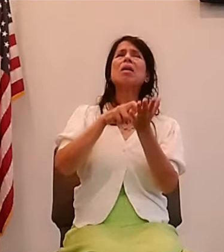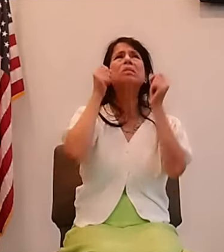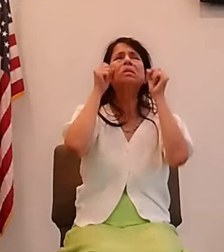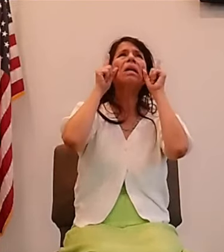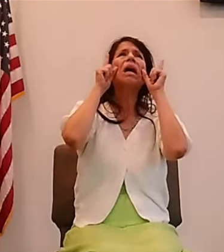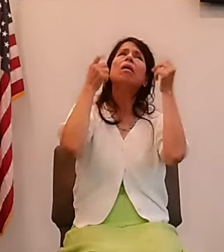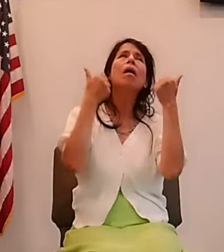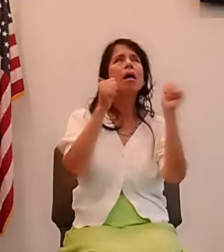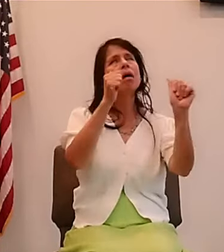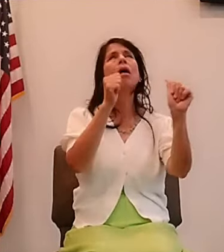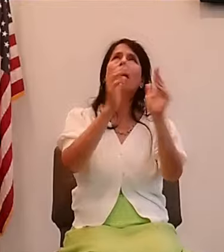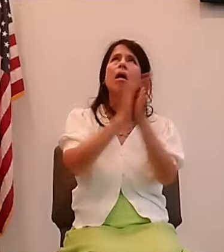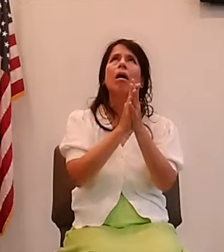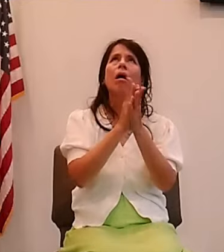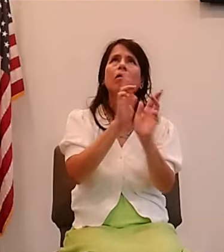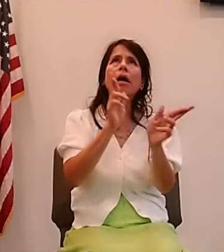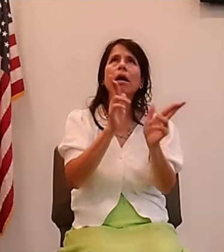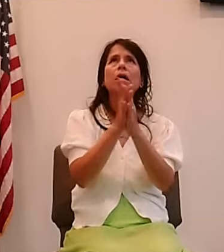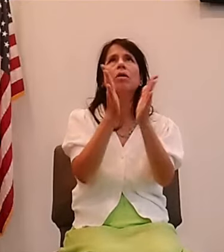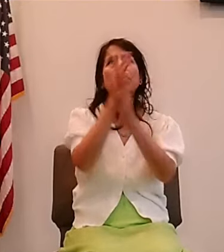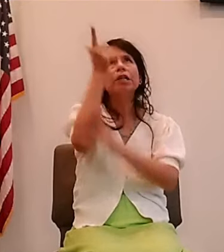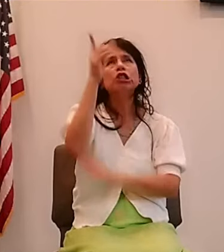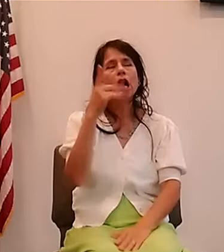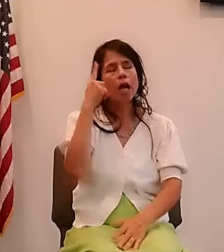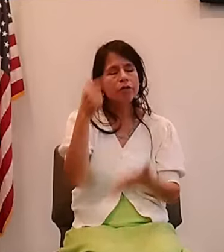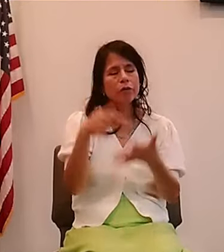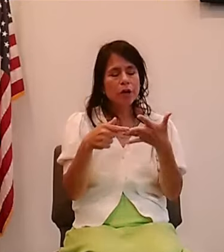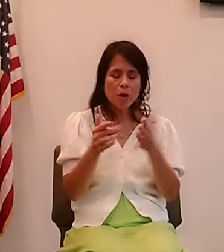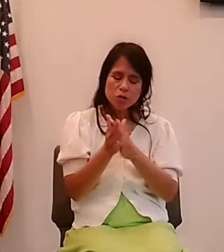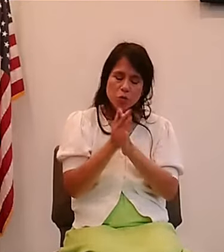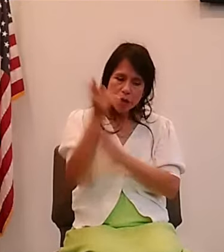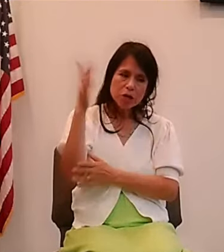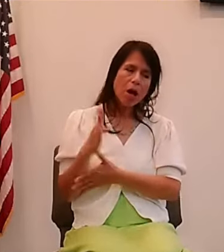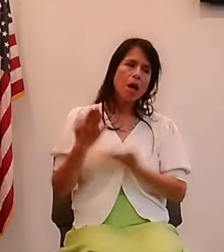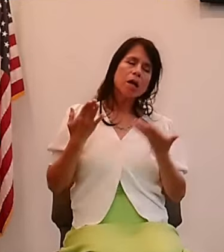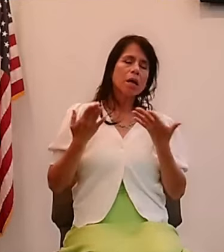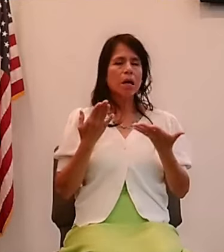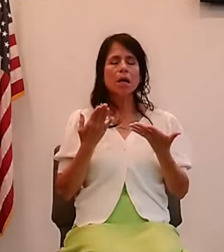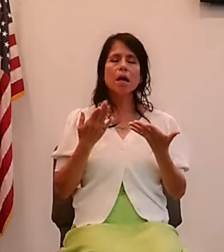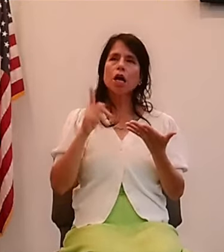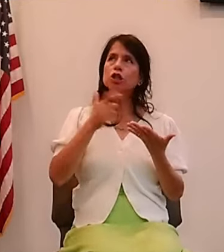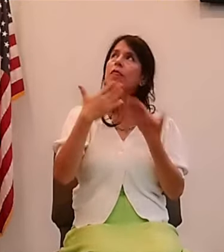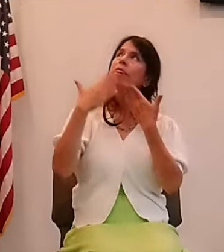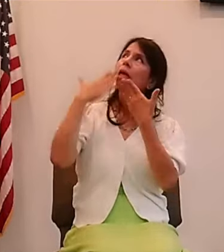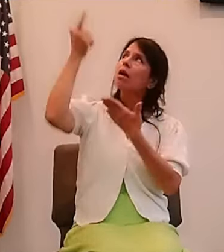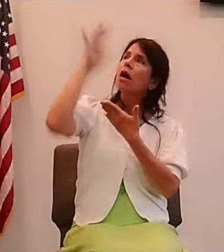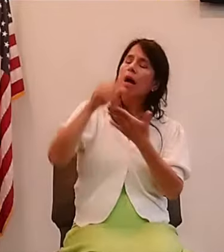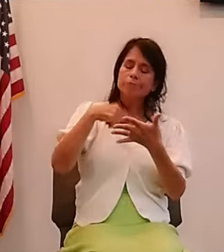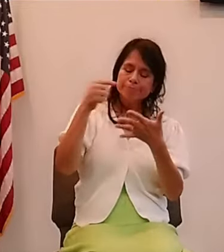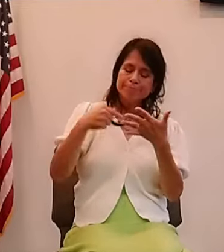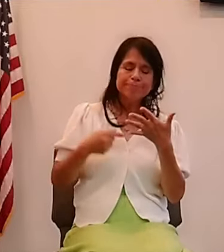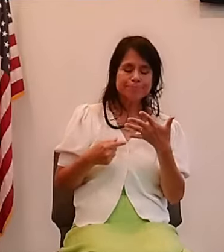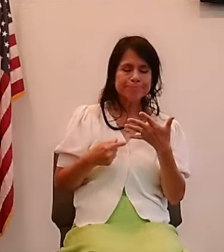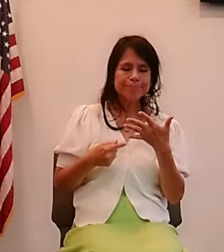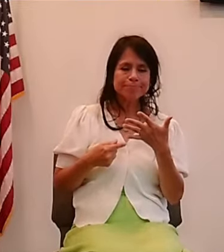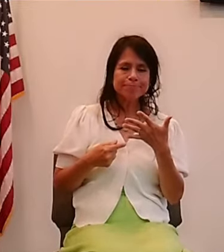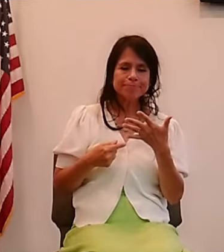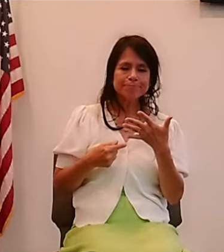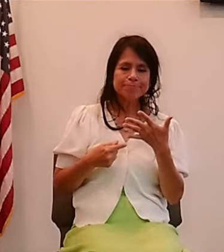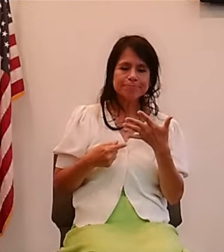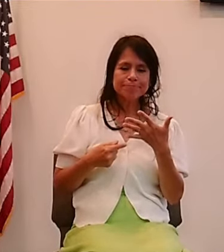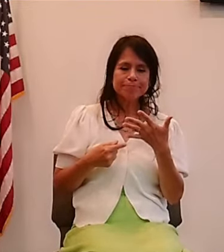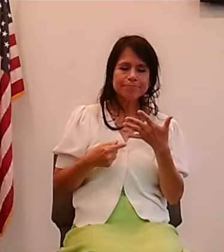all right, I'm going to praise. Now I should praise God for this. I should praise God for this, and I should thank God for this, and I should thank God for this.